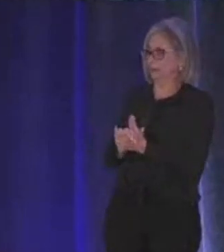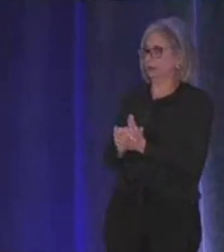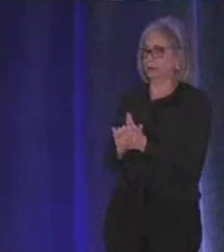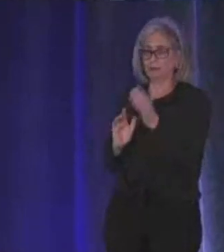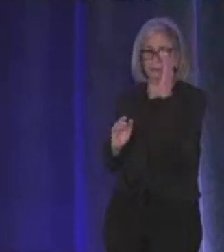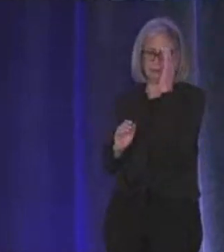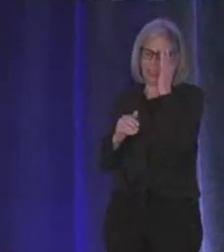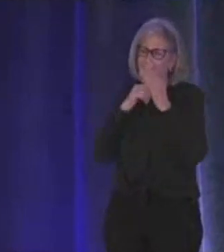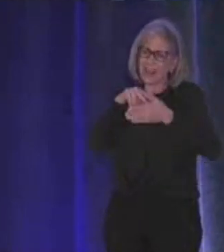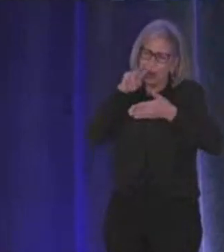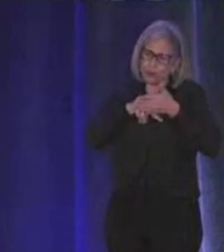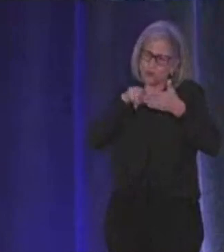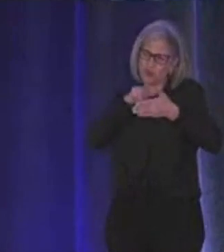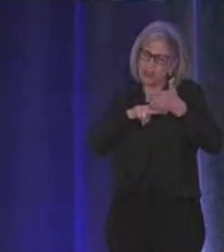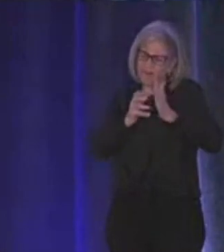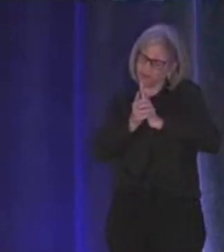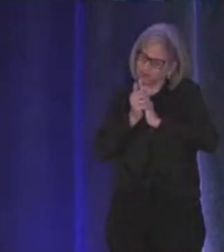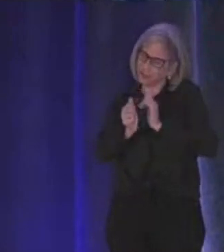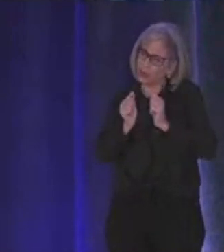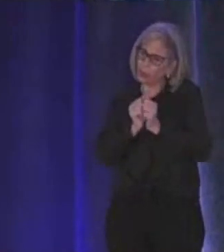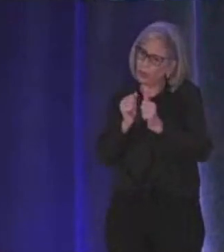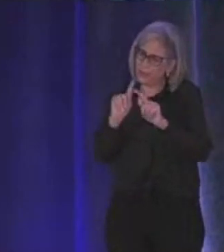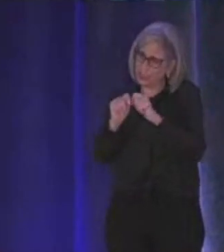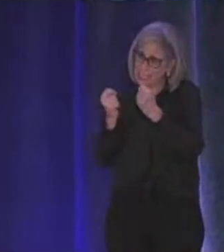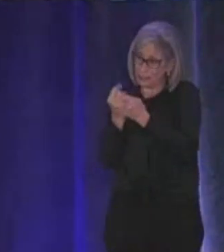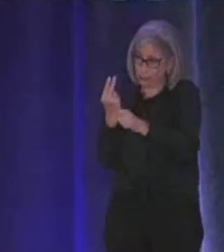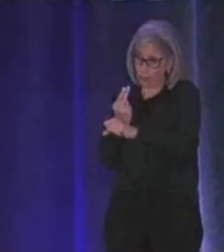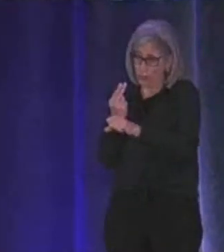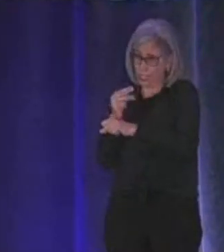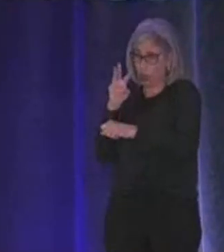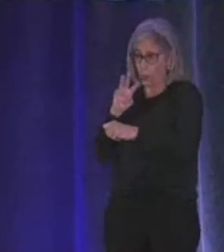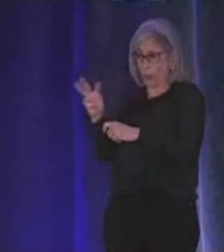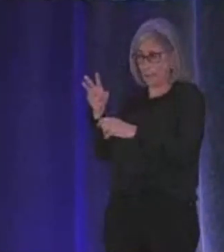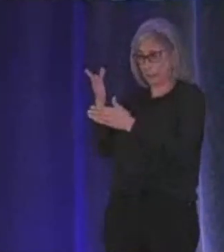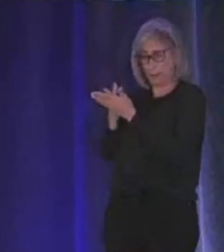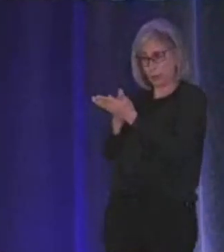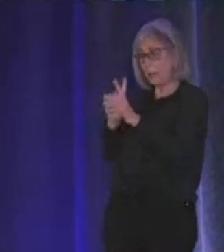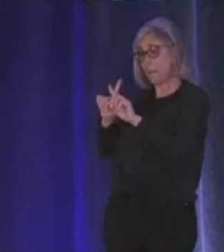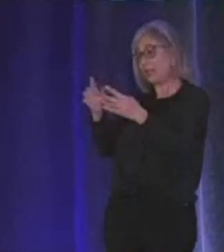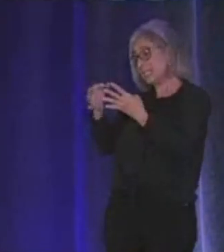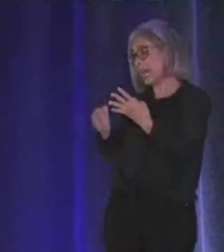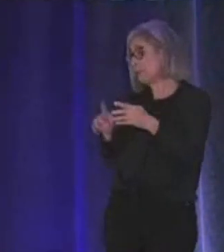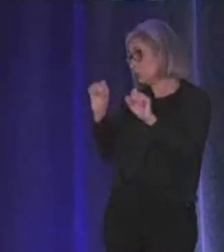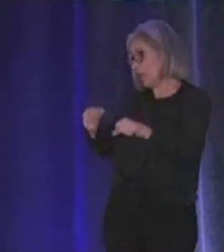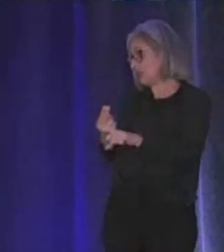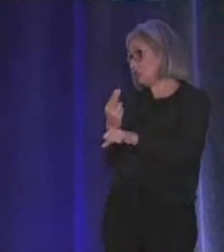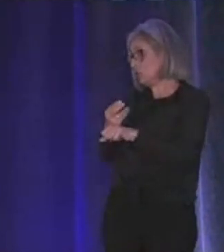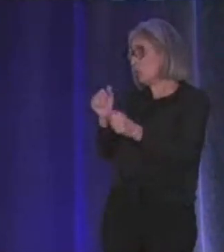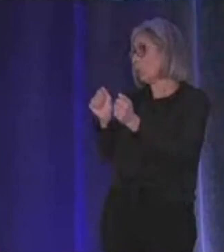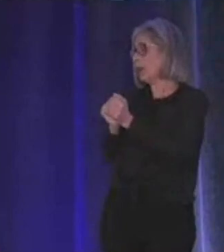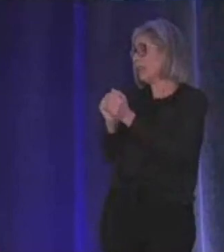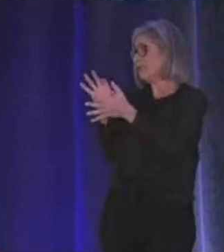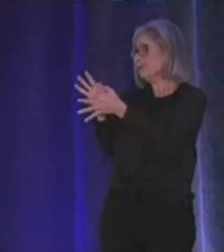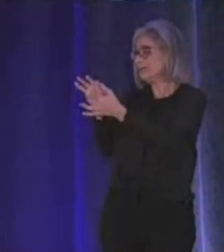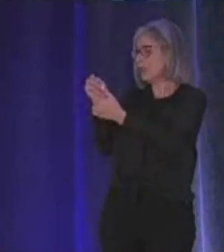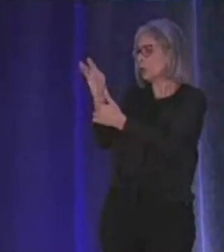Haven't read as much about teams using web components, but this also is an option that you could use with React in order to integrate